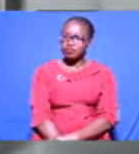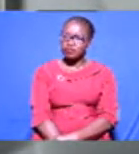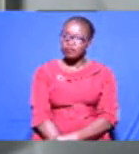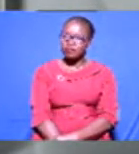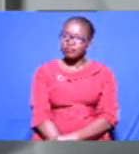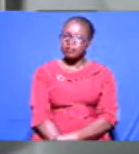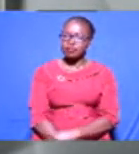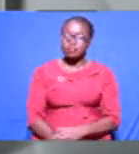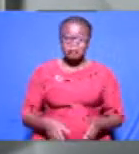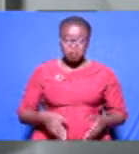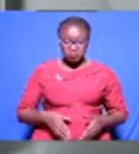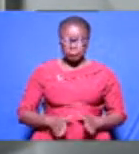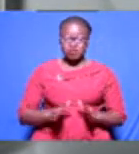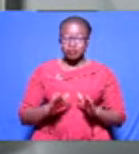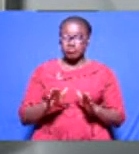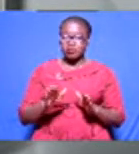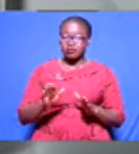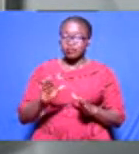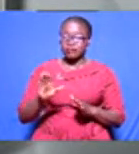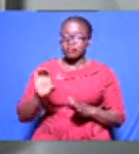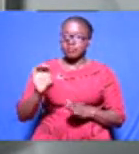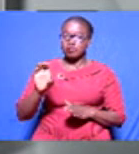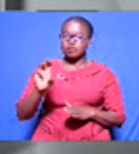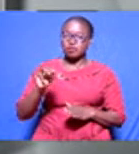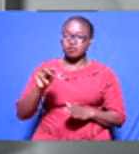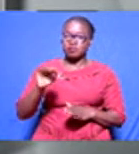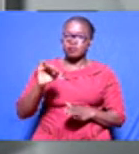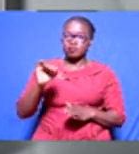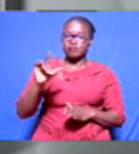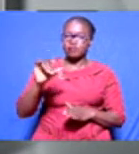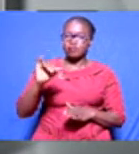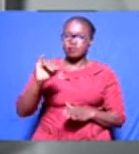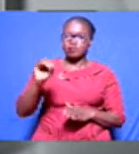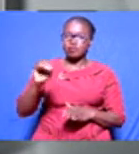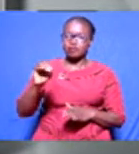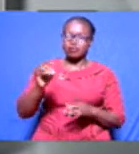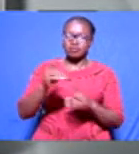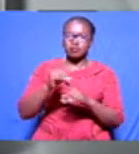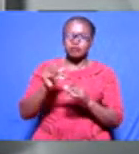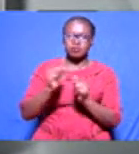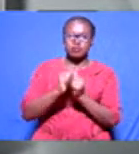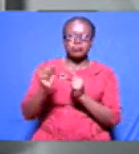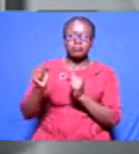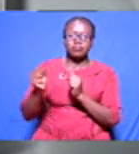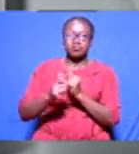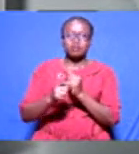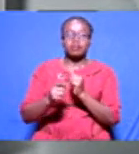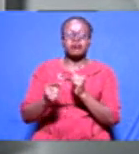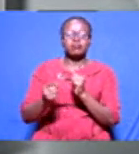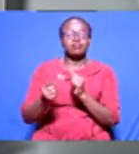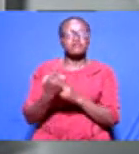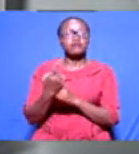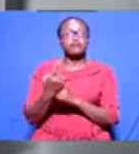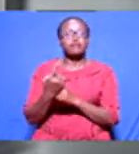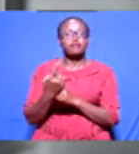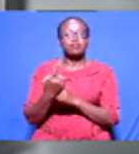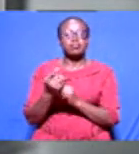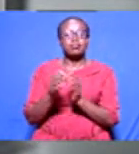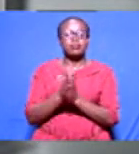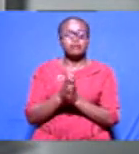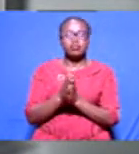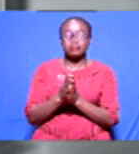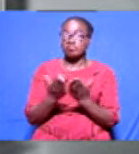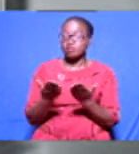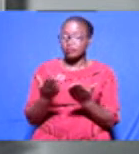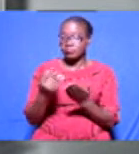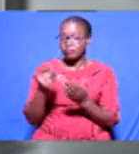Born Emilio Stanley Mwai Kibaki on 15th November 1931 in Gatugaine village Othaya in